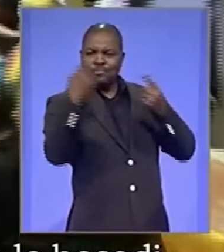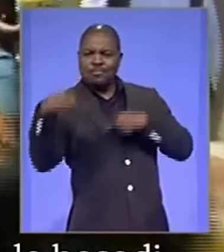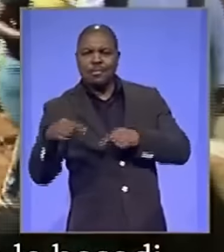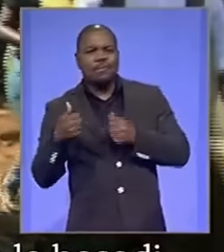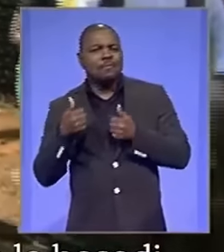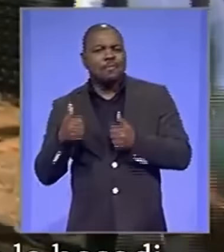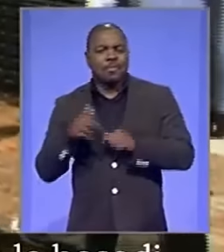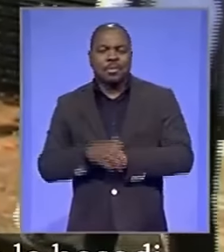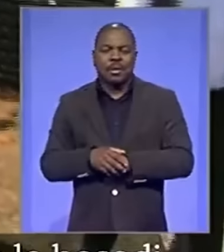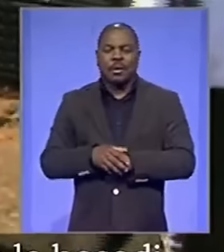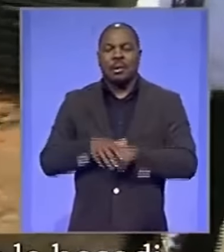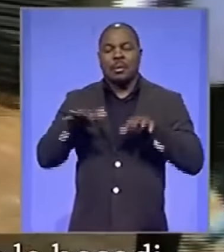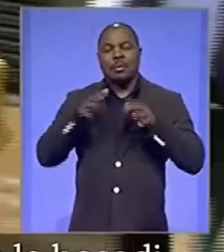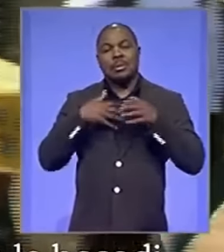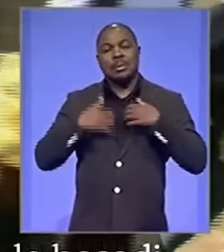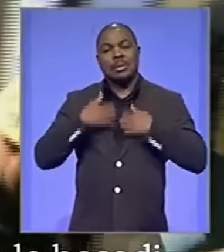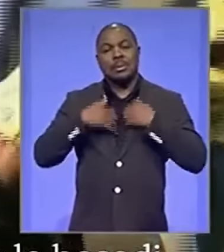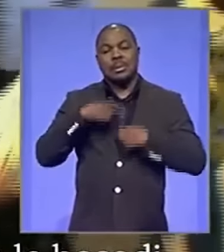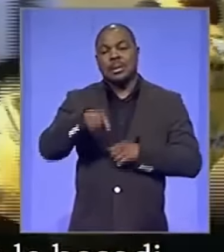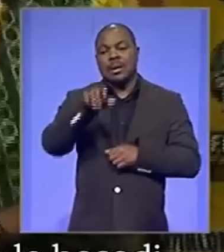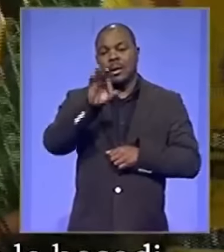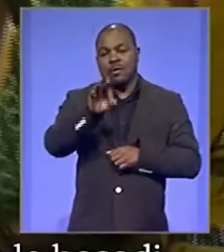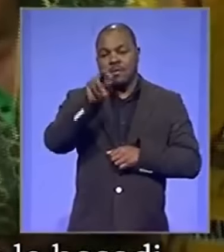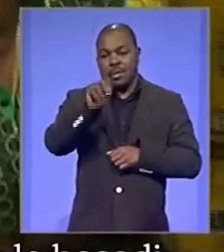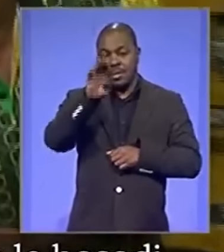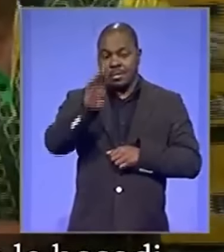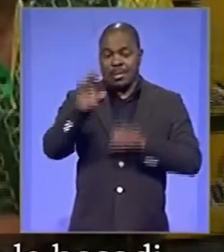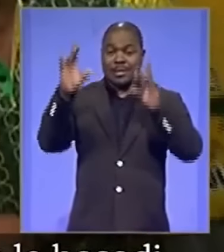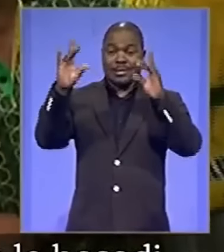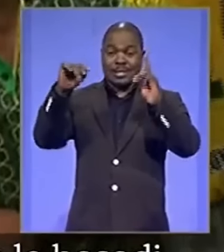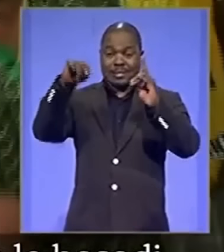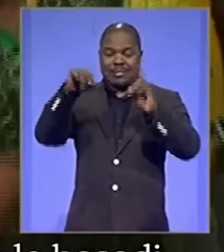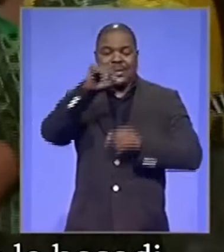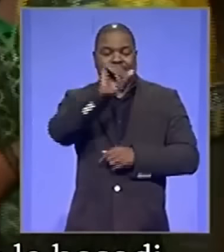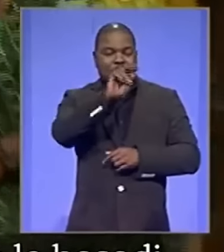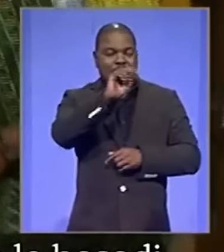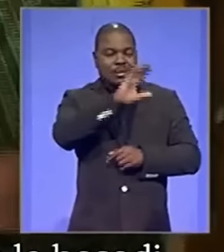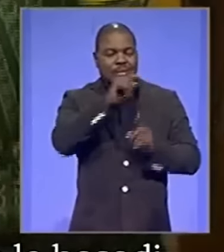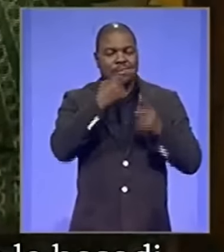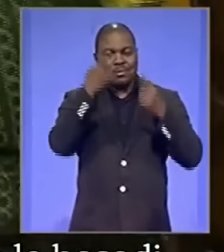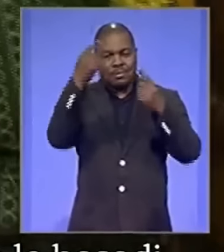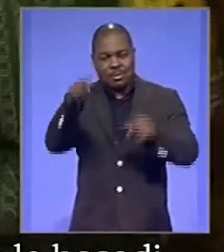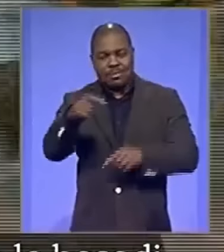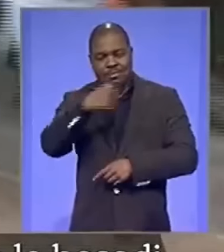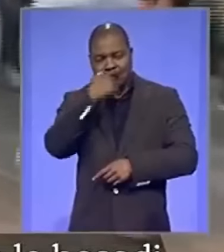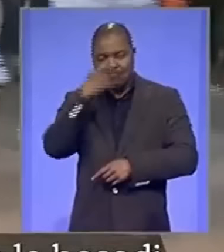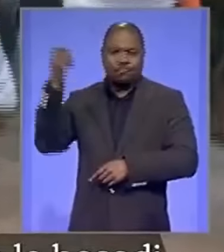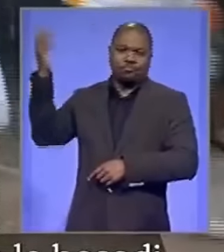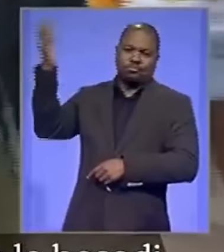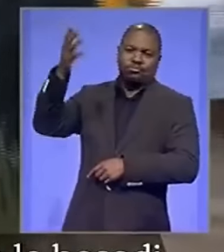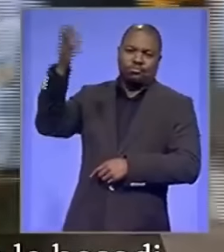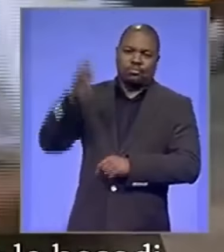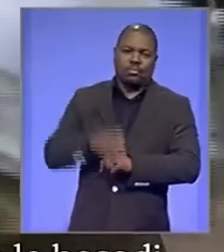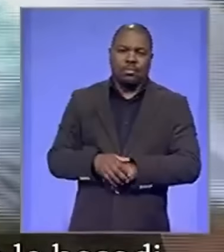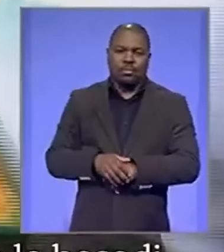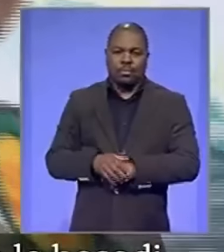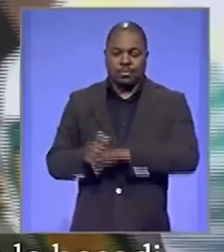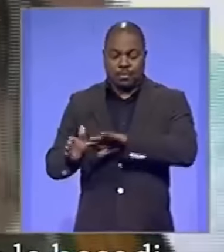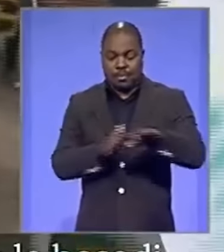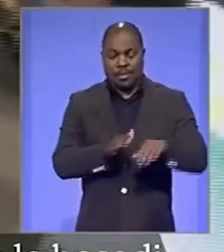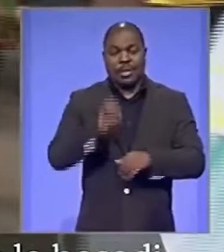ile go rally ya mogatlo wa ANC ka lapatlelong la FNB ka mokibelo mo Ramaphosa tla ba go seboledi segolo. Ka Eastern Cape,